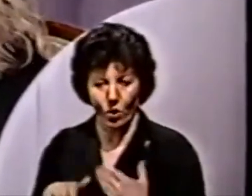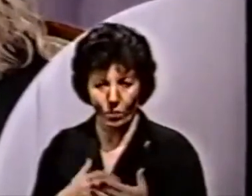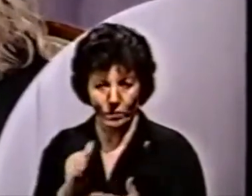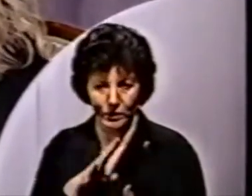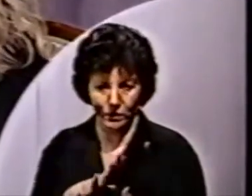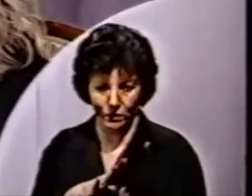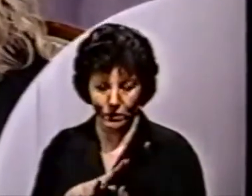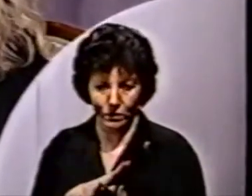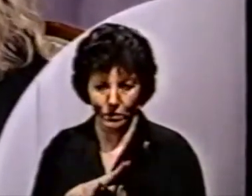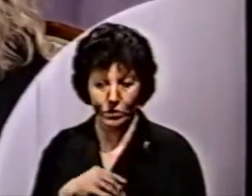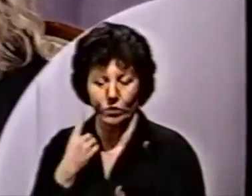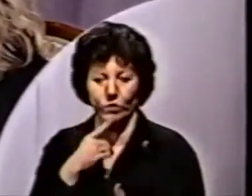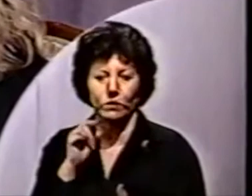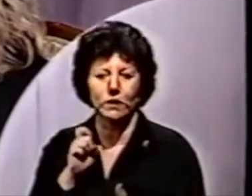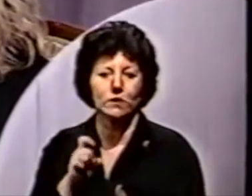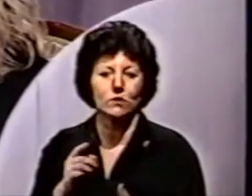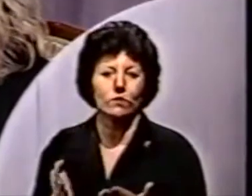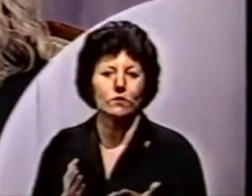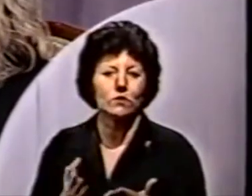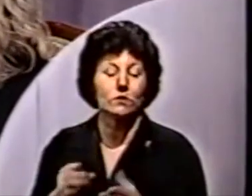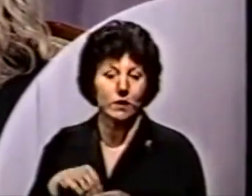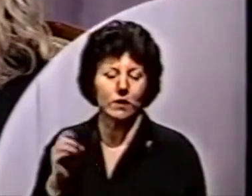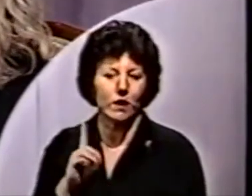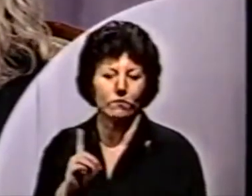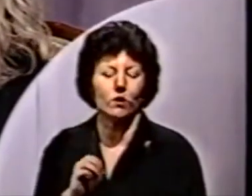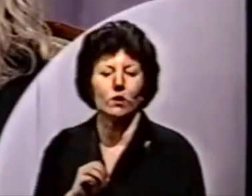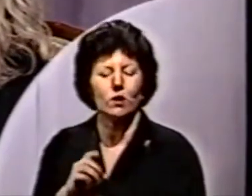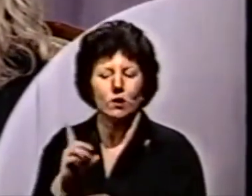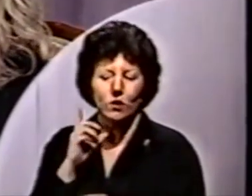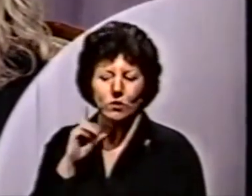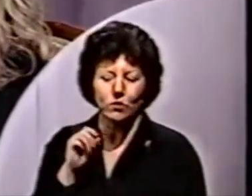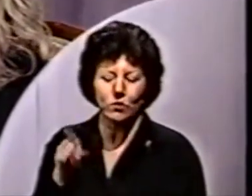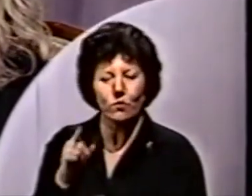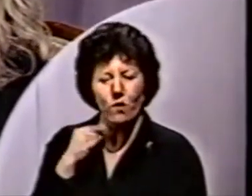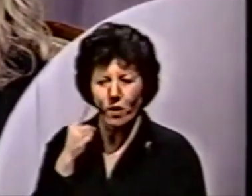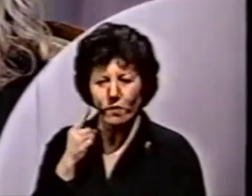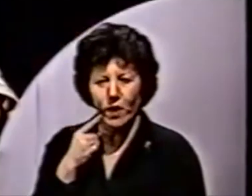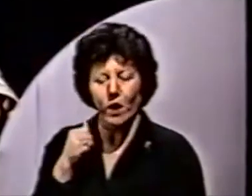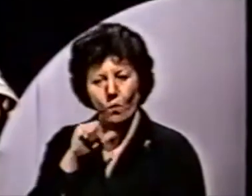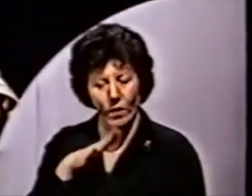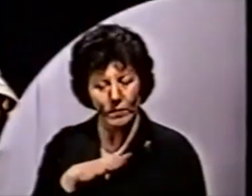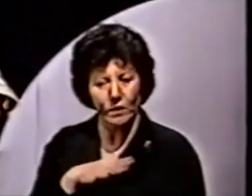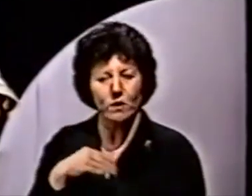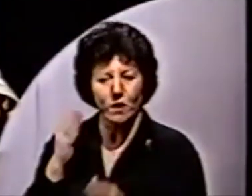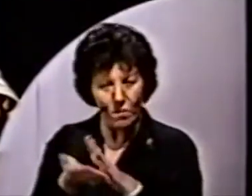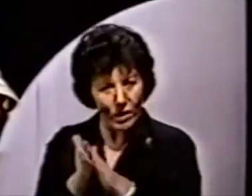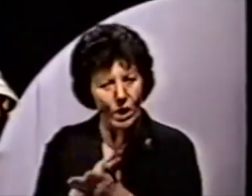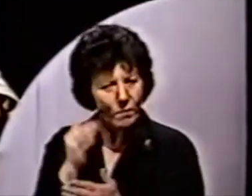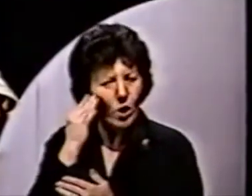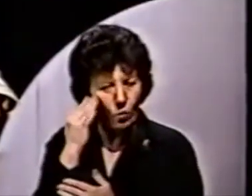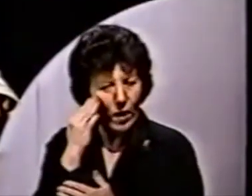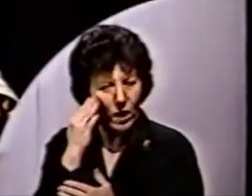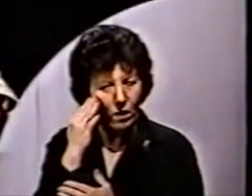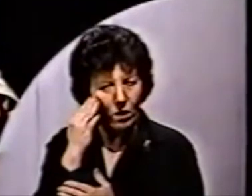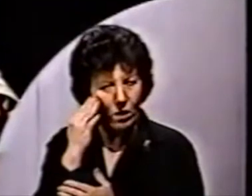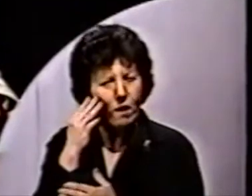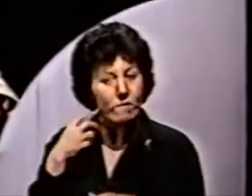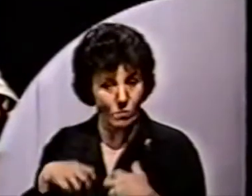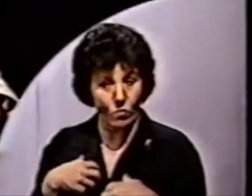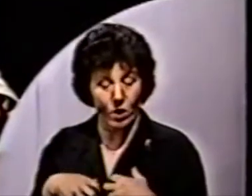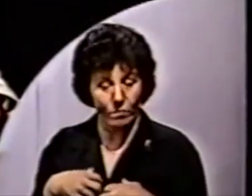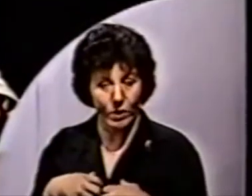women who need service in the Denver metro area. Do you think women are becoming aware of the